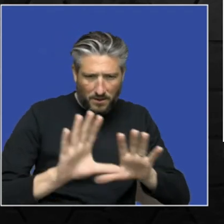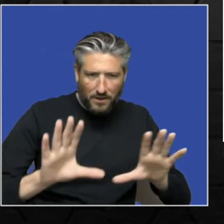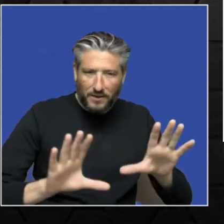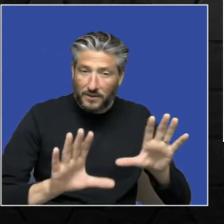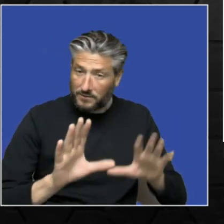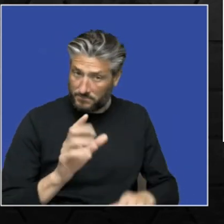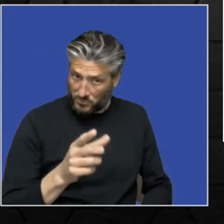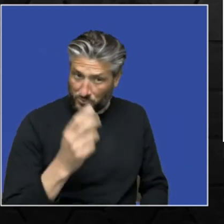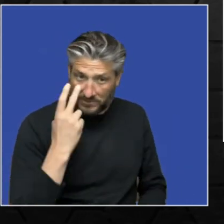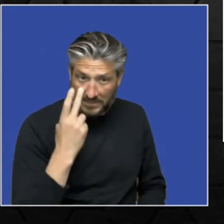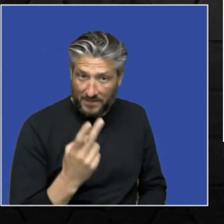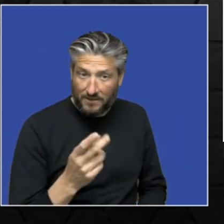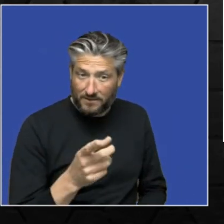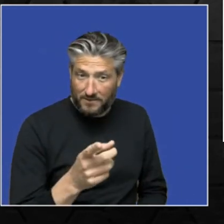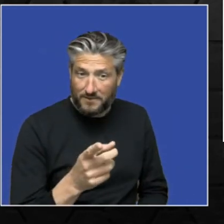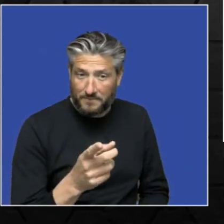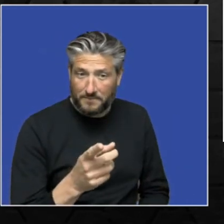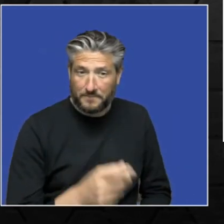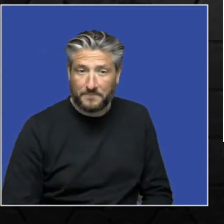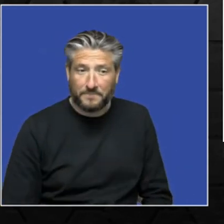see this, and then